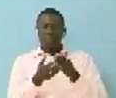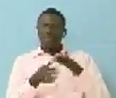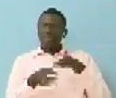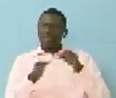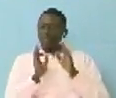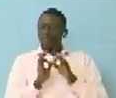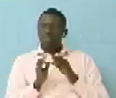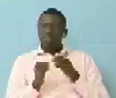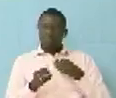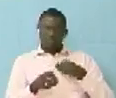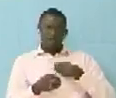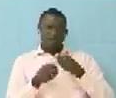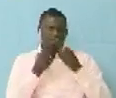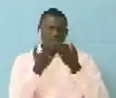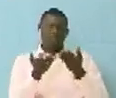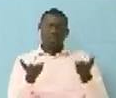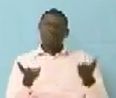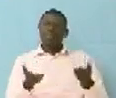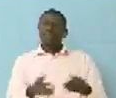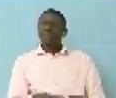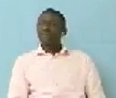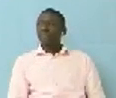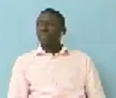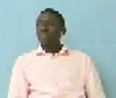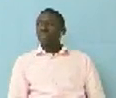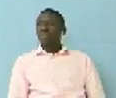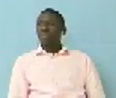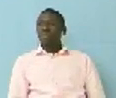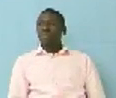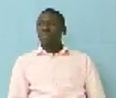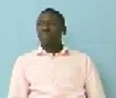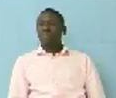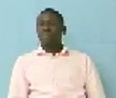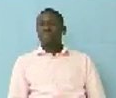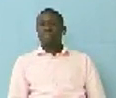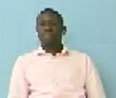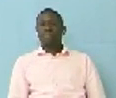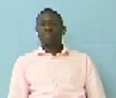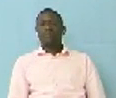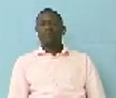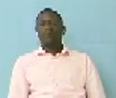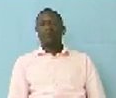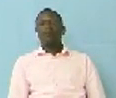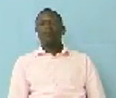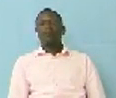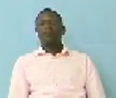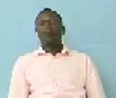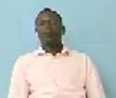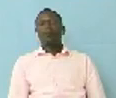take it that I said it. So what do you have to labor on that again?